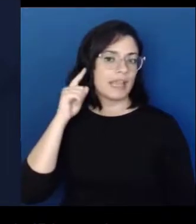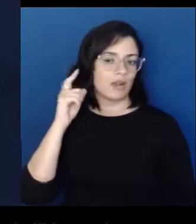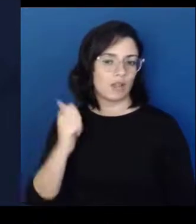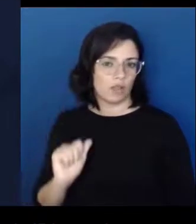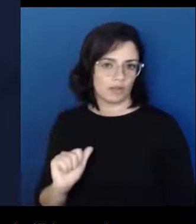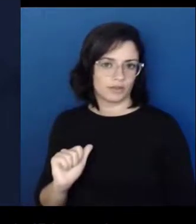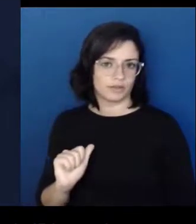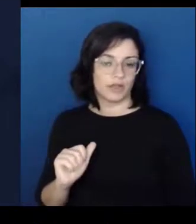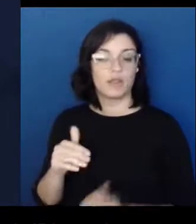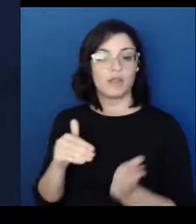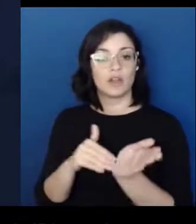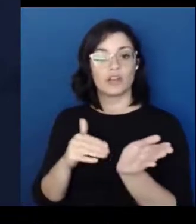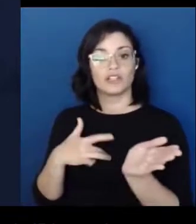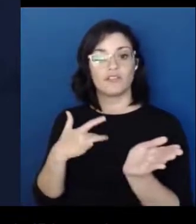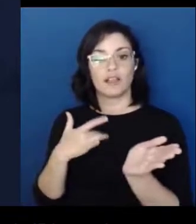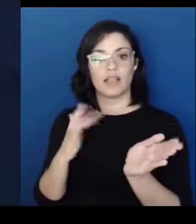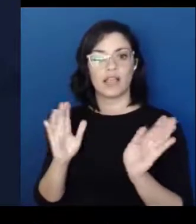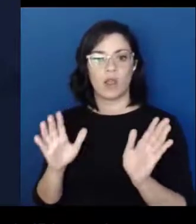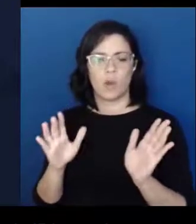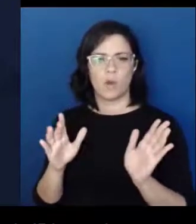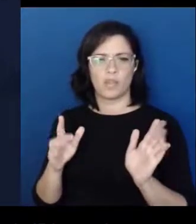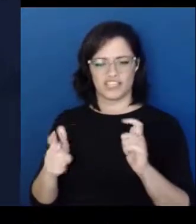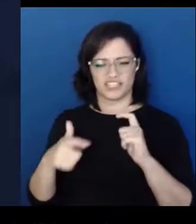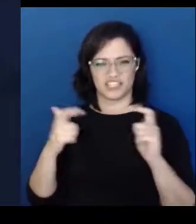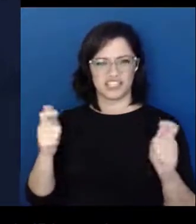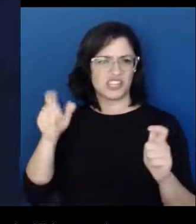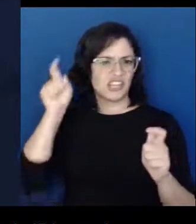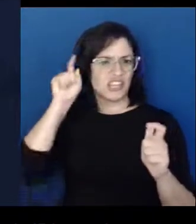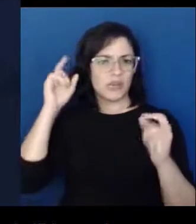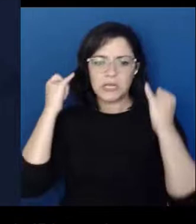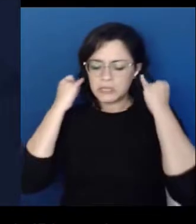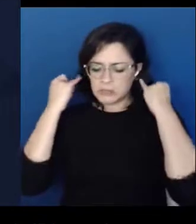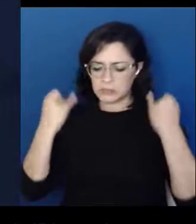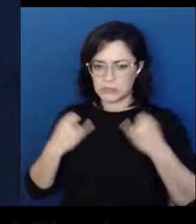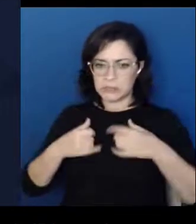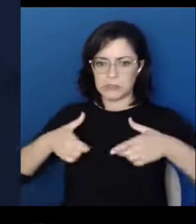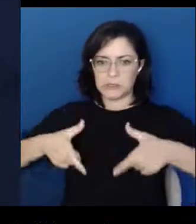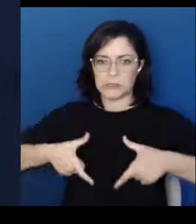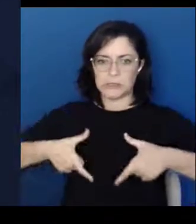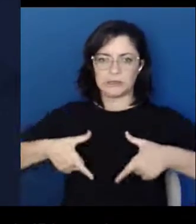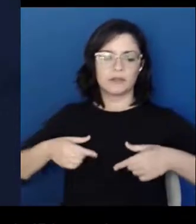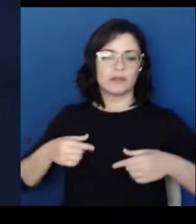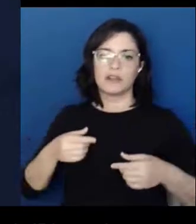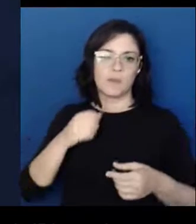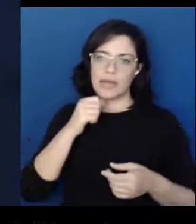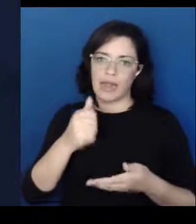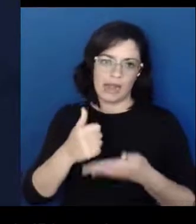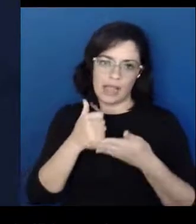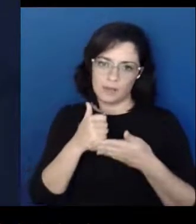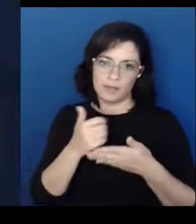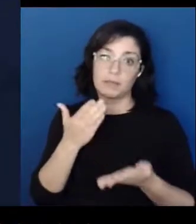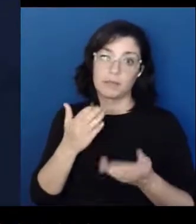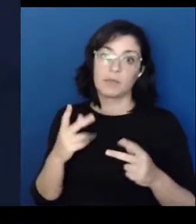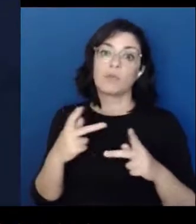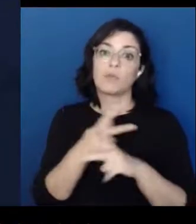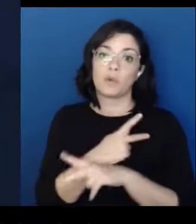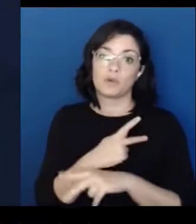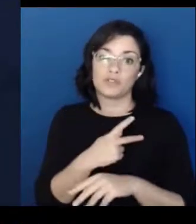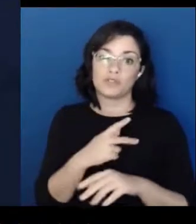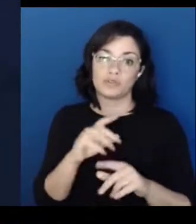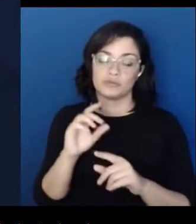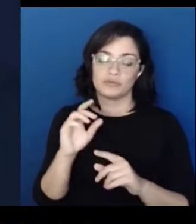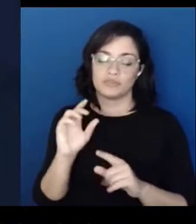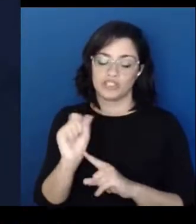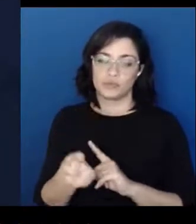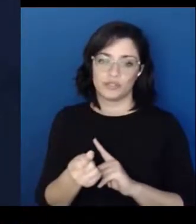at the time would not only not help me, but might be detrimental. And it wasn't until I left home